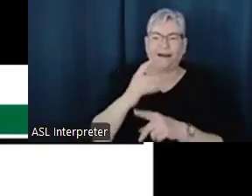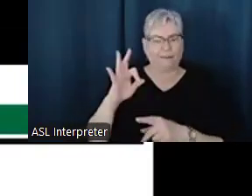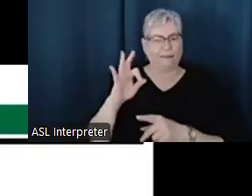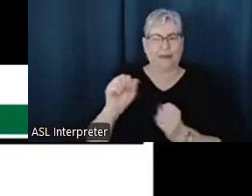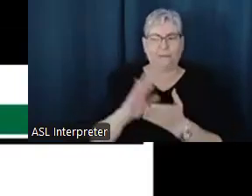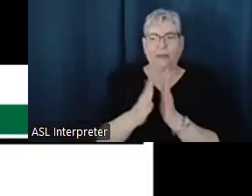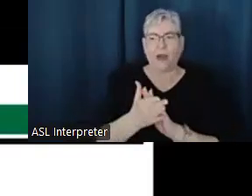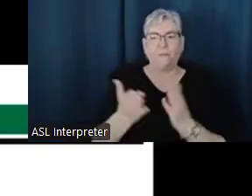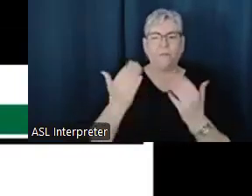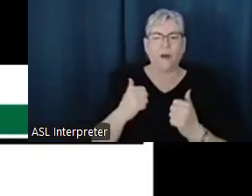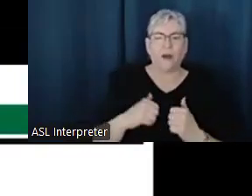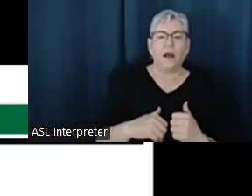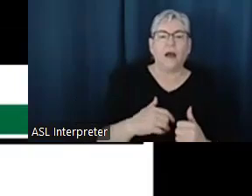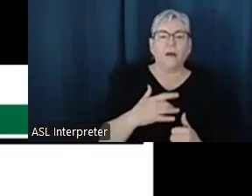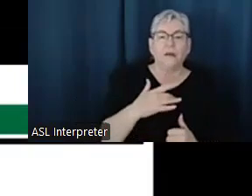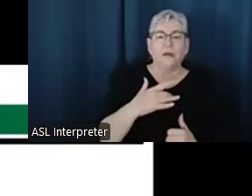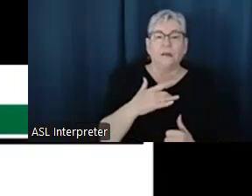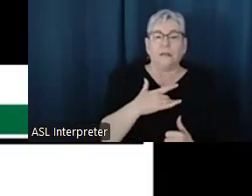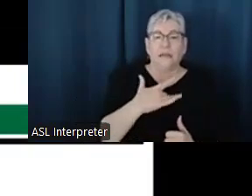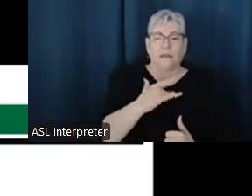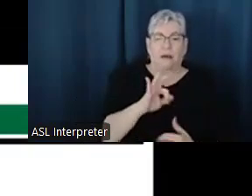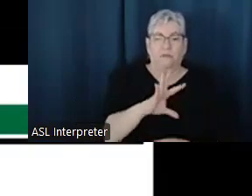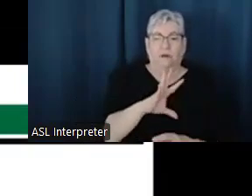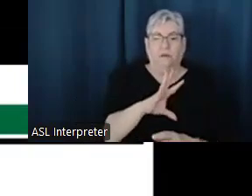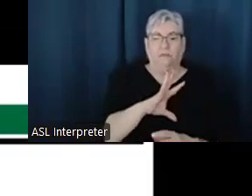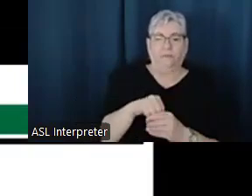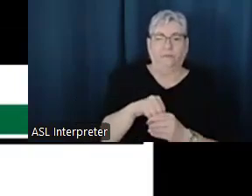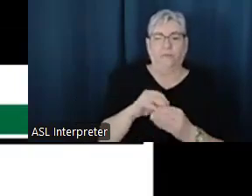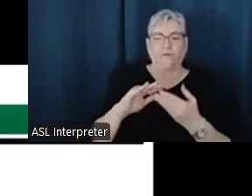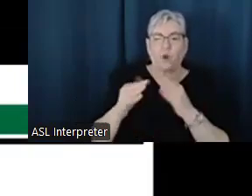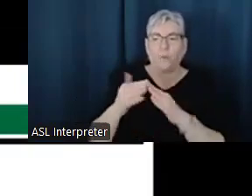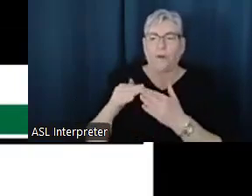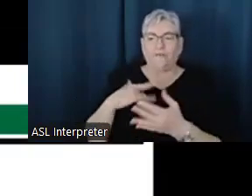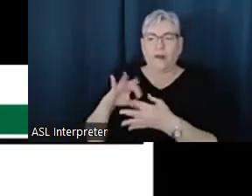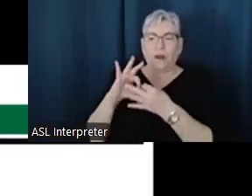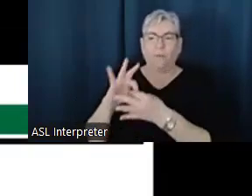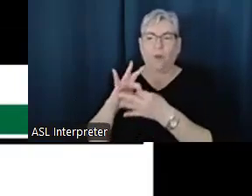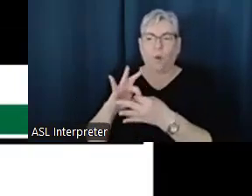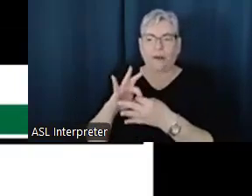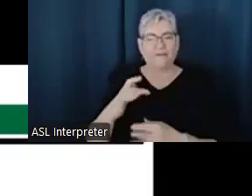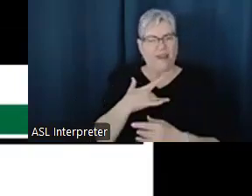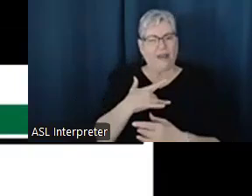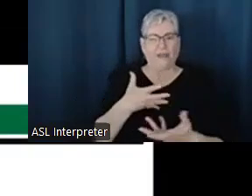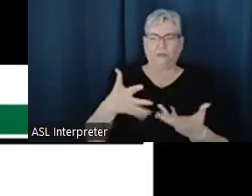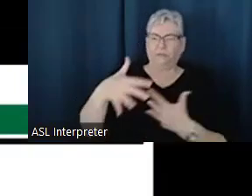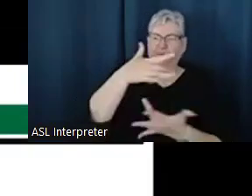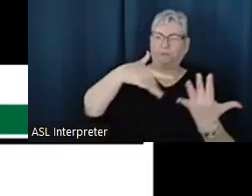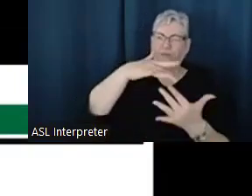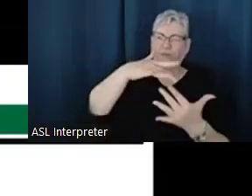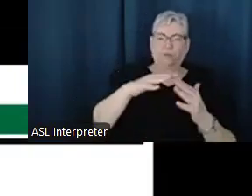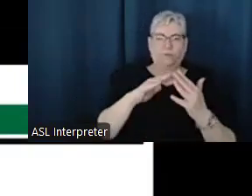so making sure that they're feeling that sense of community around them. Again, pulling back to some things from youth